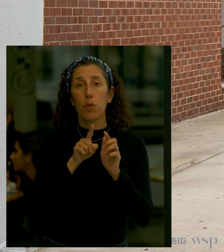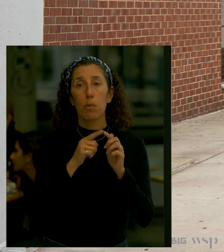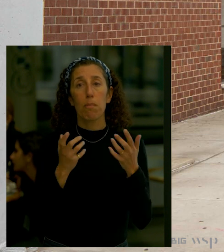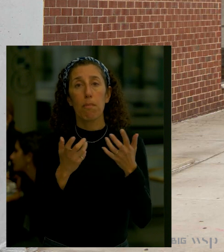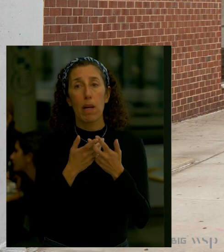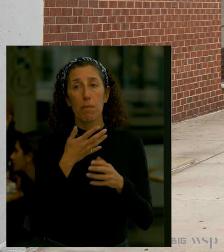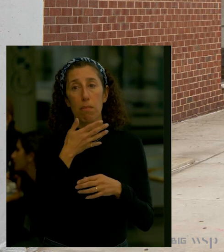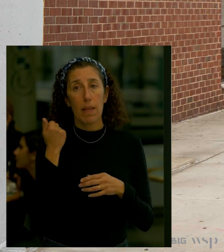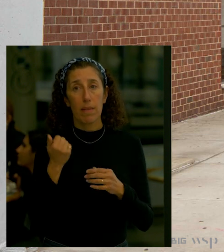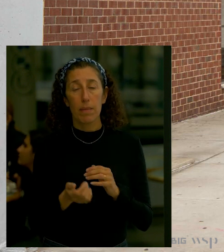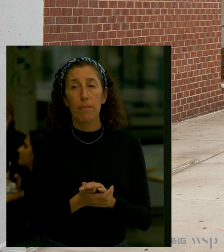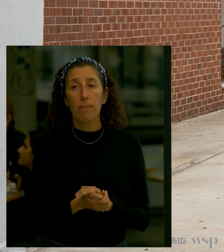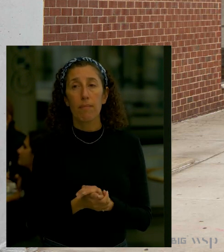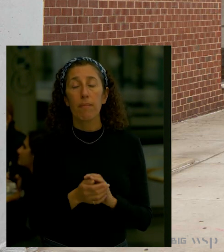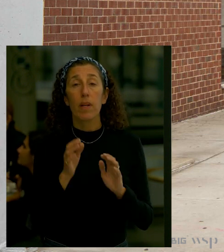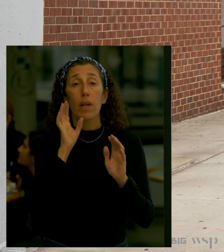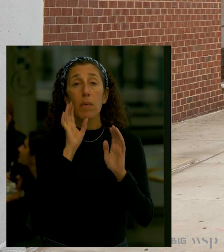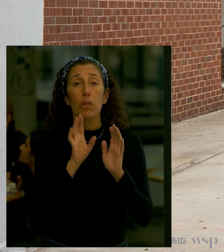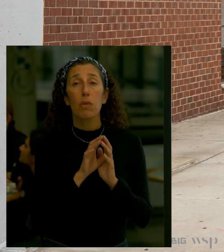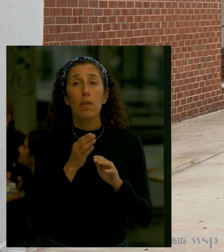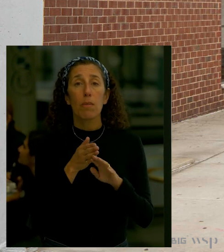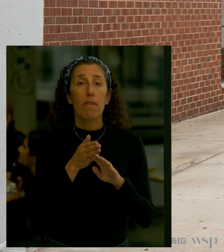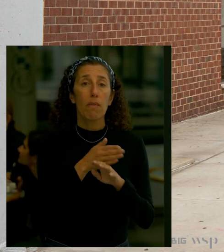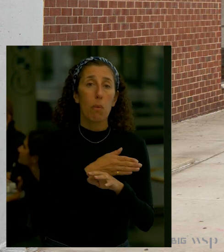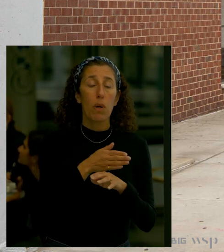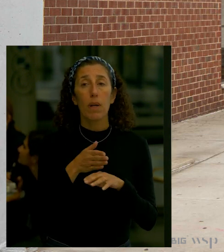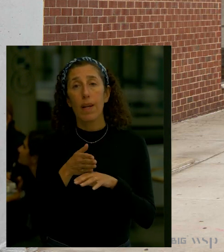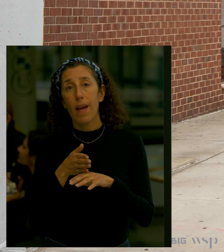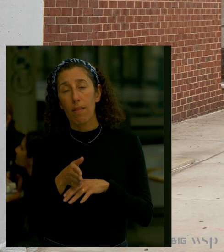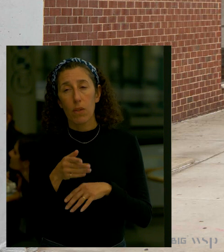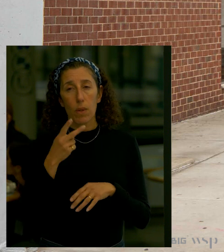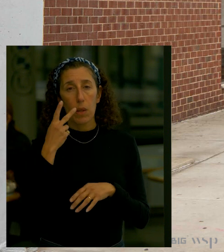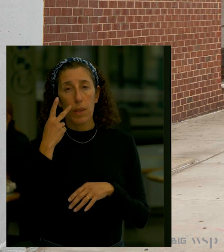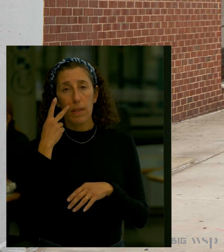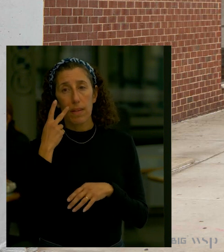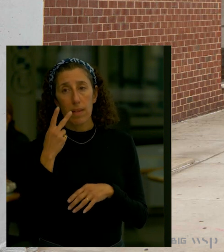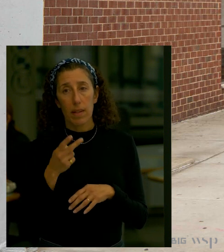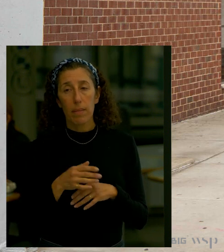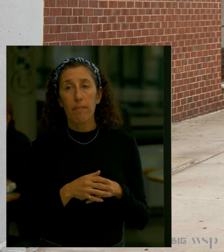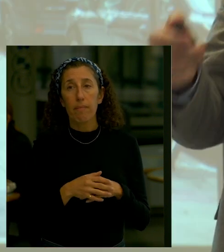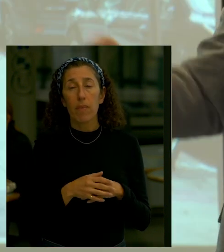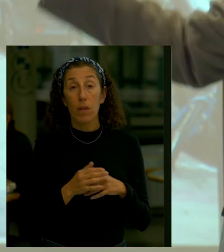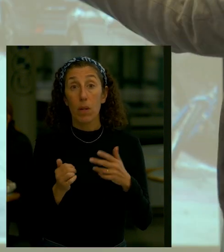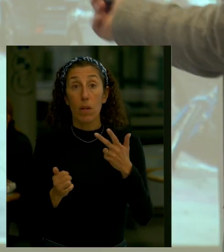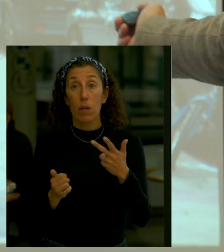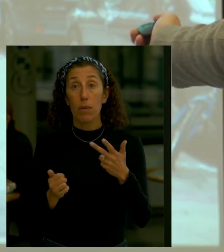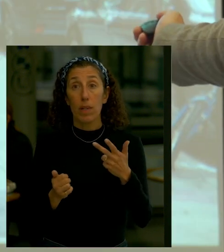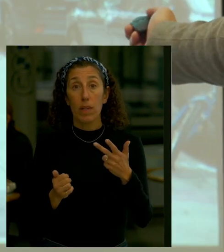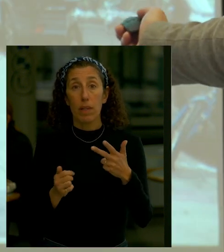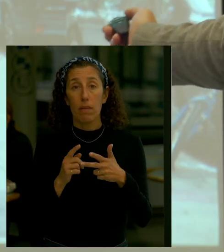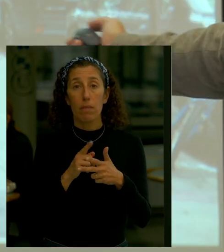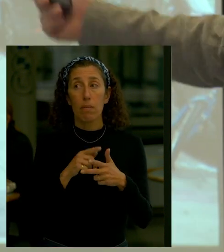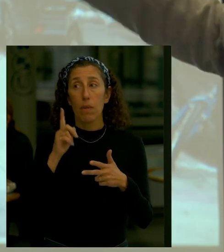and here's some pictures of the before and after to give you a sense of that when I show these images I'm going to always show a series of three images the first image is going to be like the photo